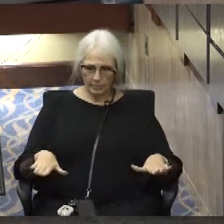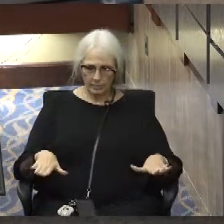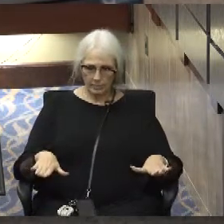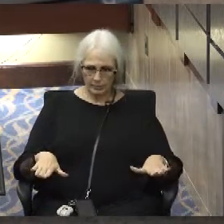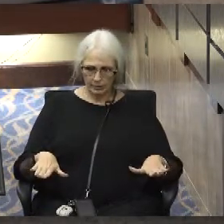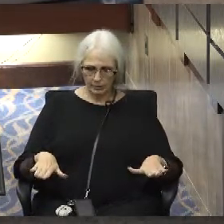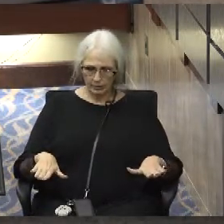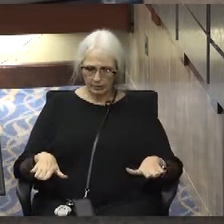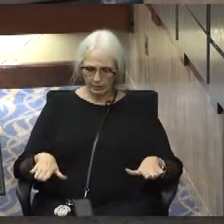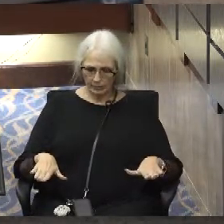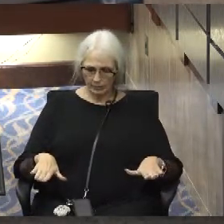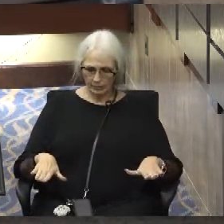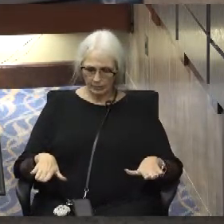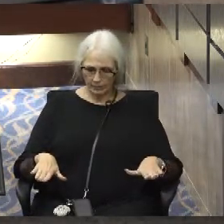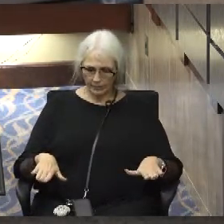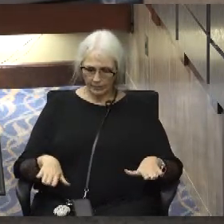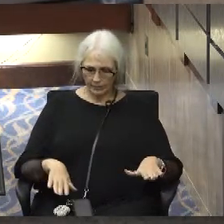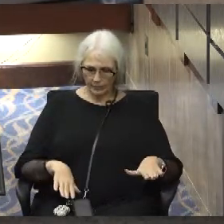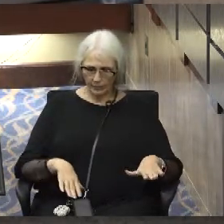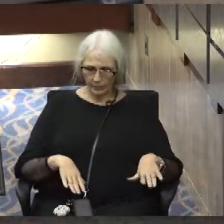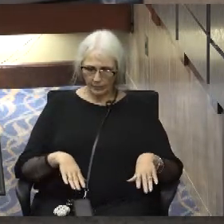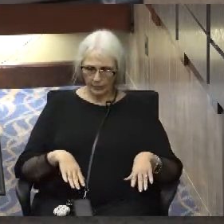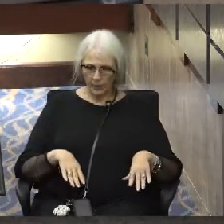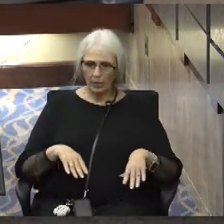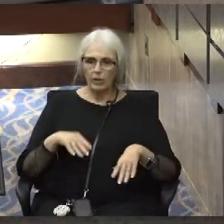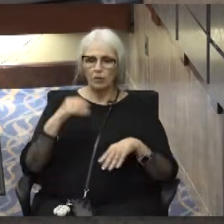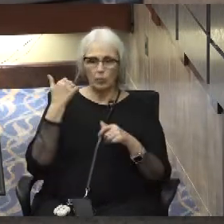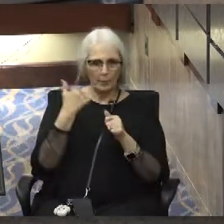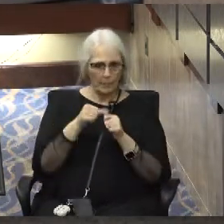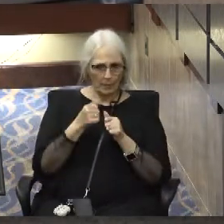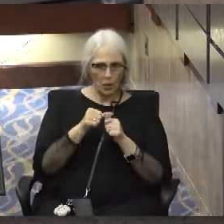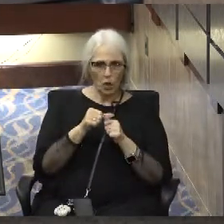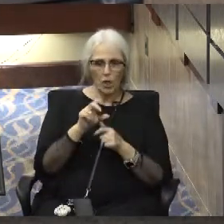please keep in mind the victims and families